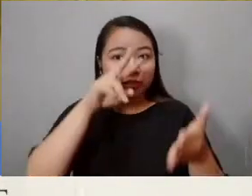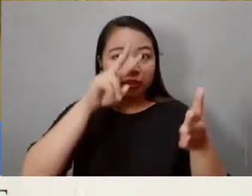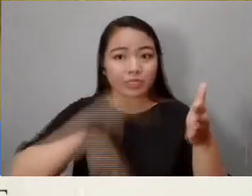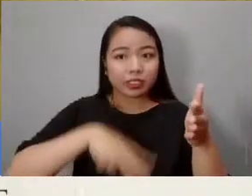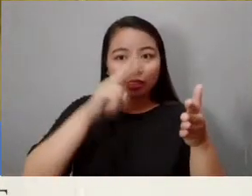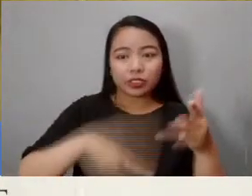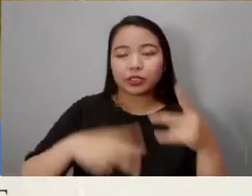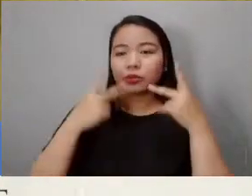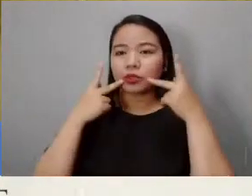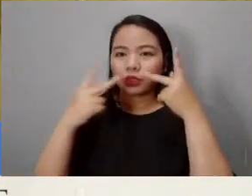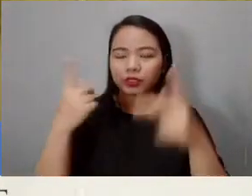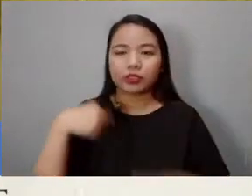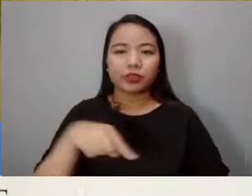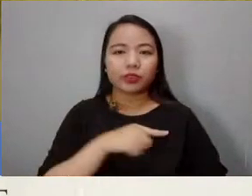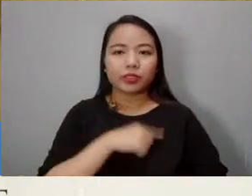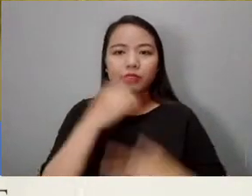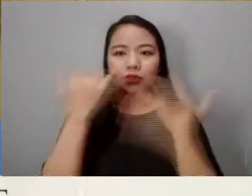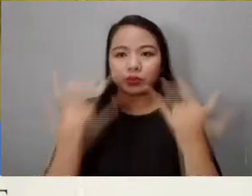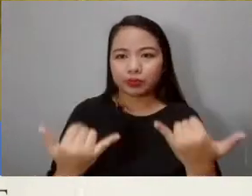us today.